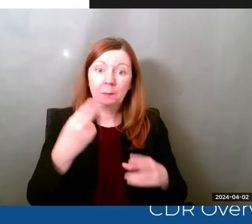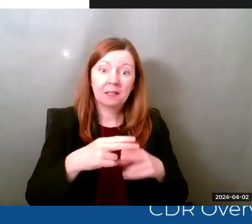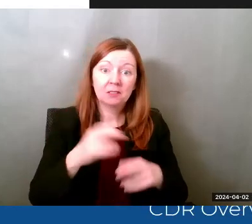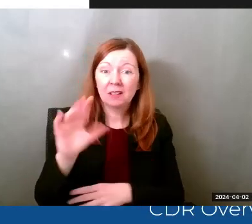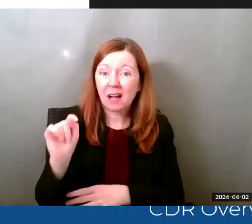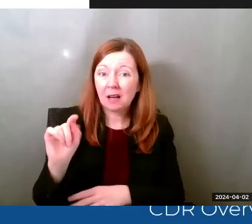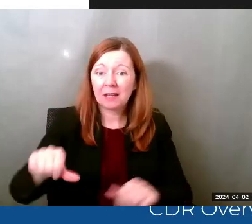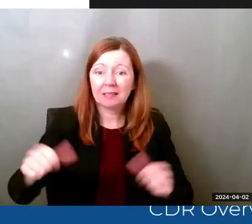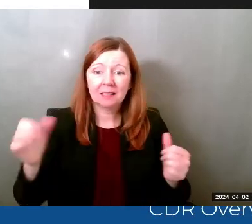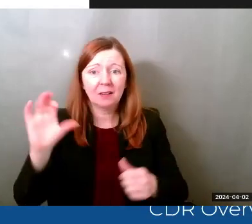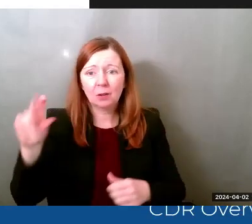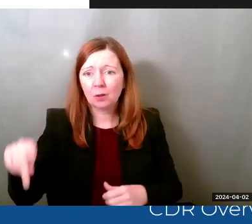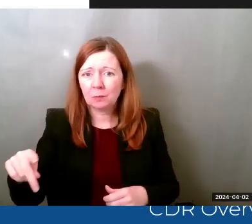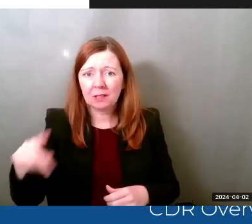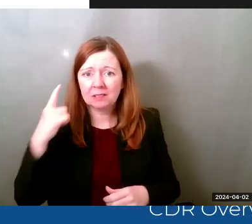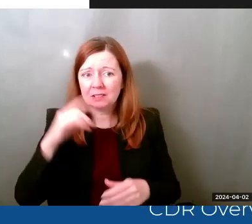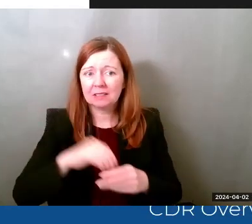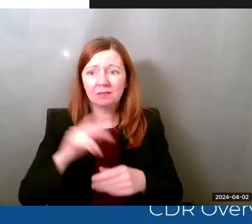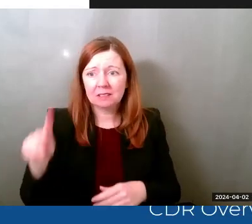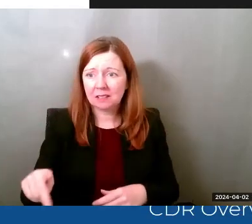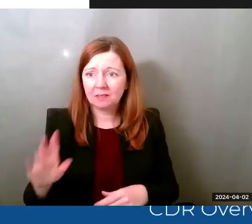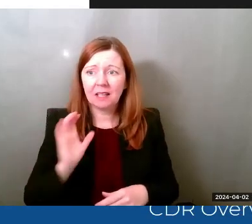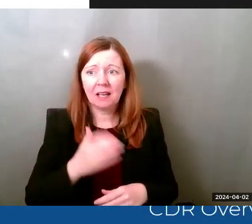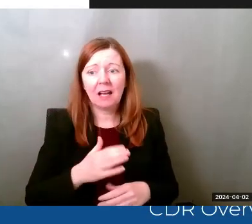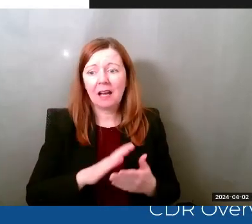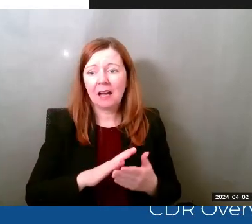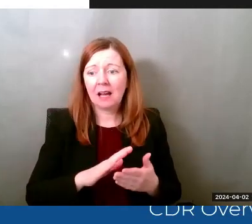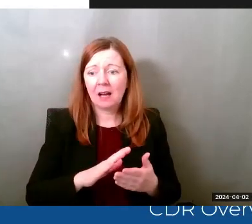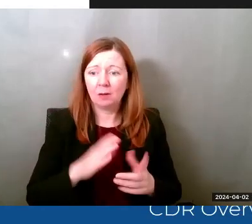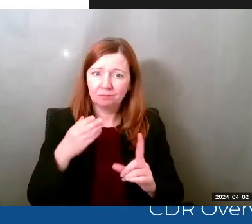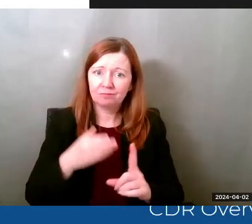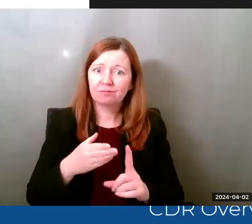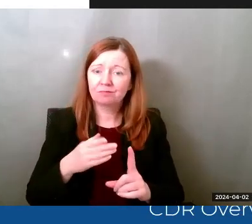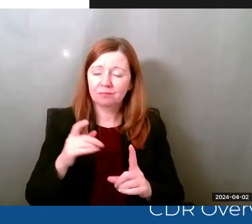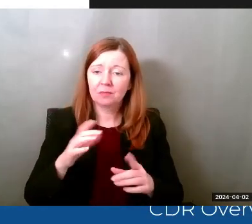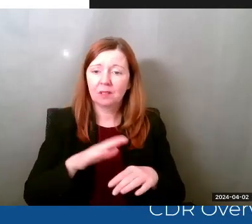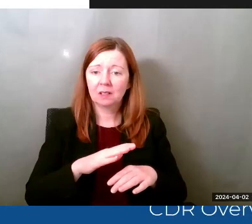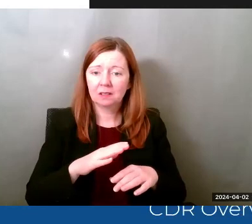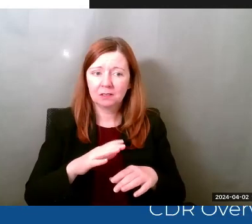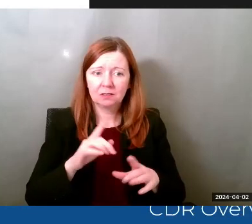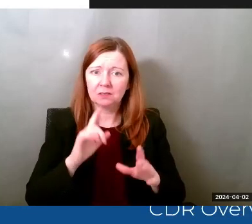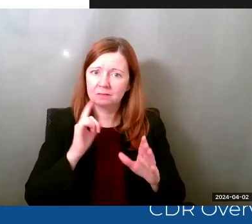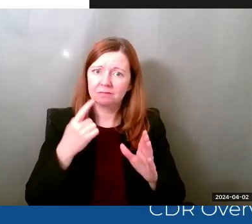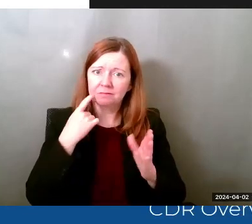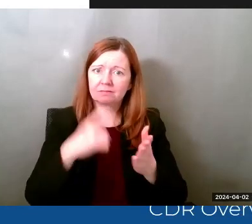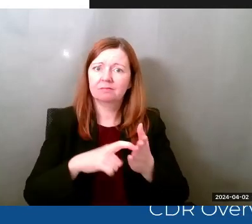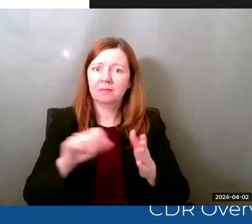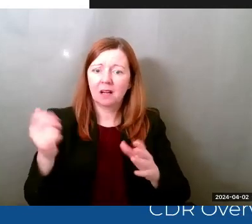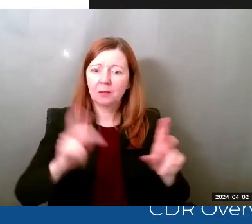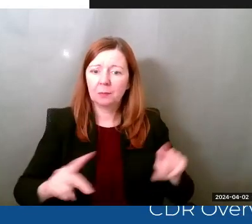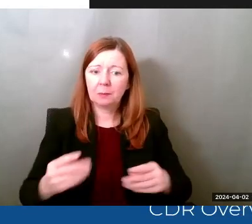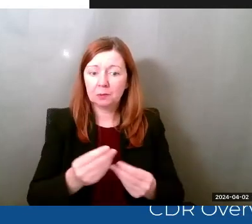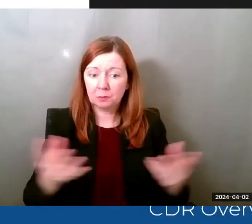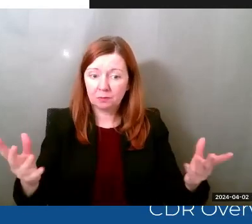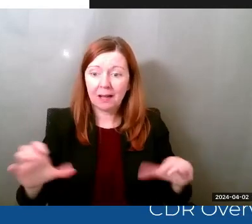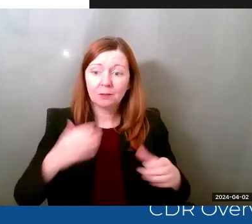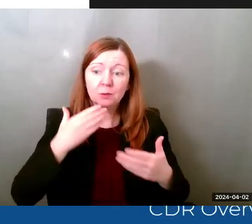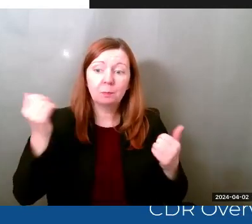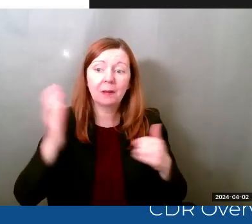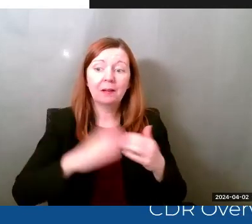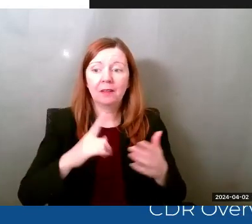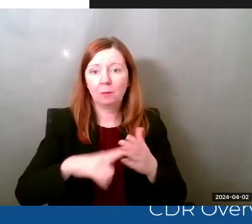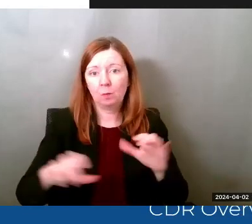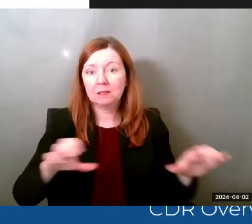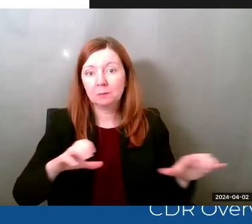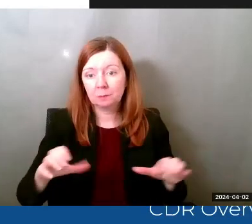any other corporation for that sake in Philadelphia. Our challenge should be to call other people out to provide or do better than what's